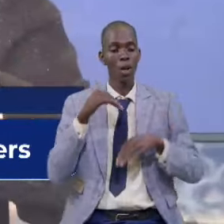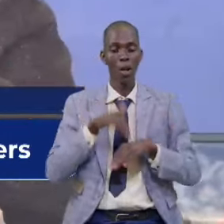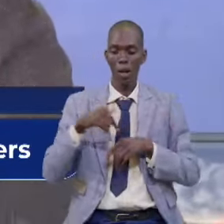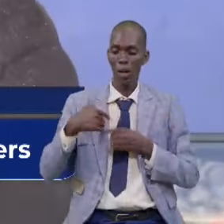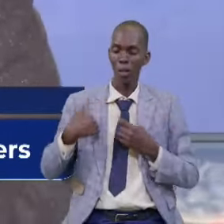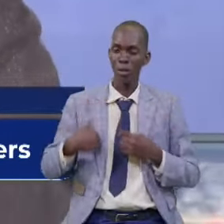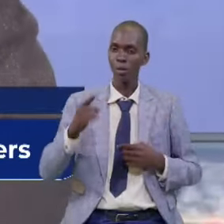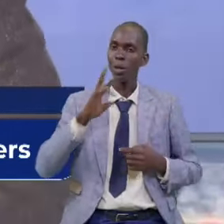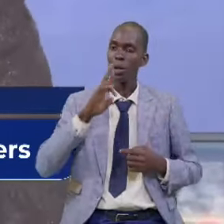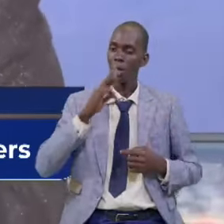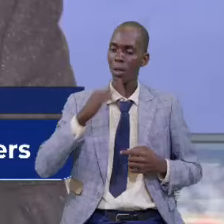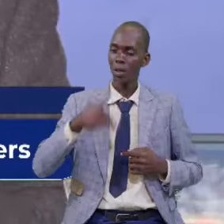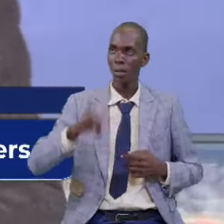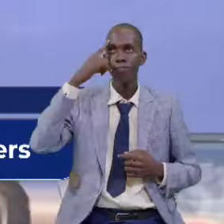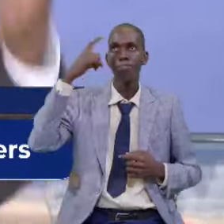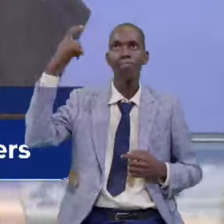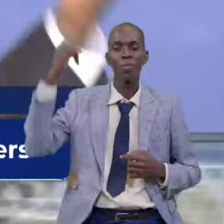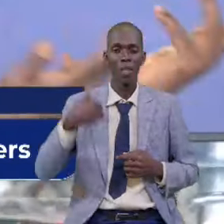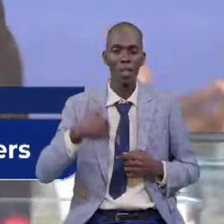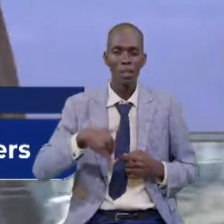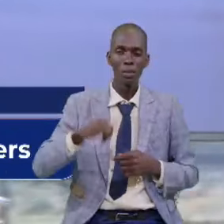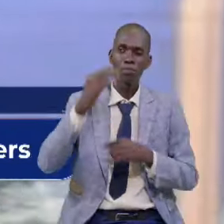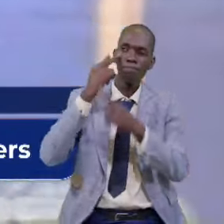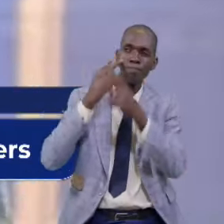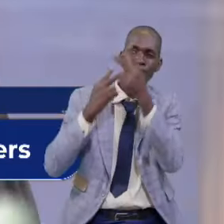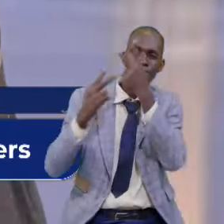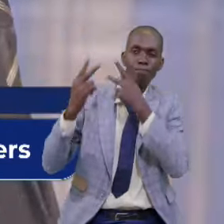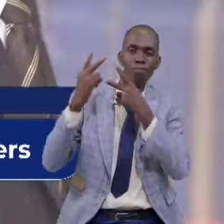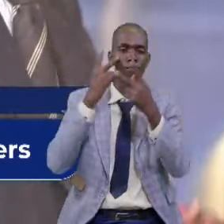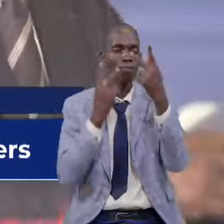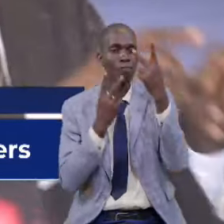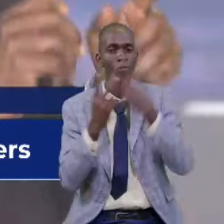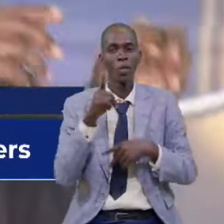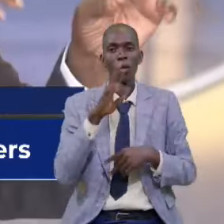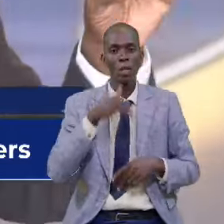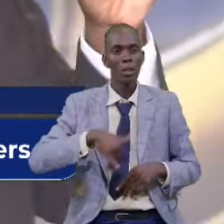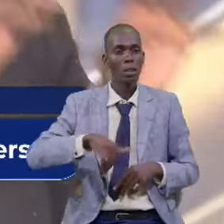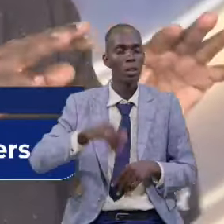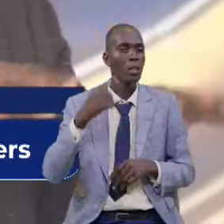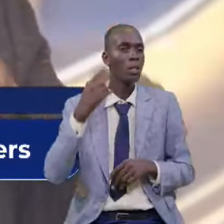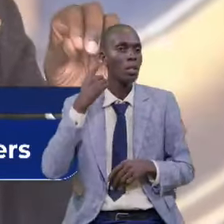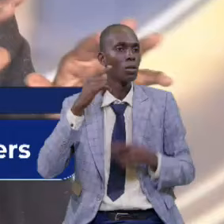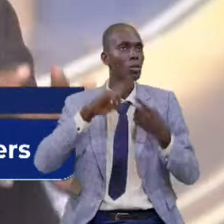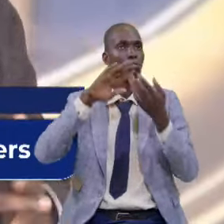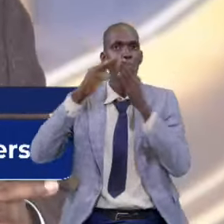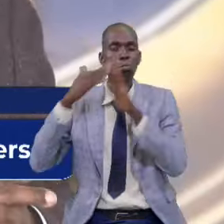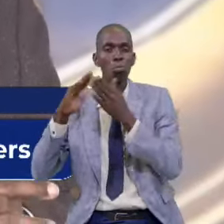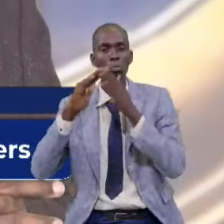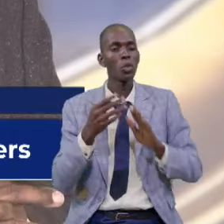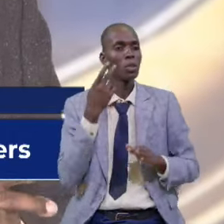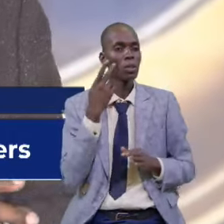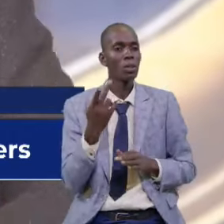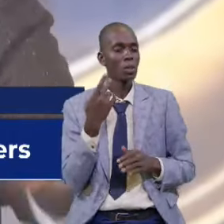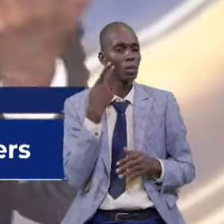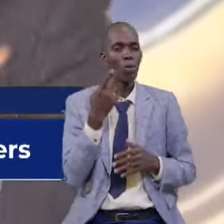You're still visualizing, and you're still listening to your community. You're still seeing what's the problem in my nation to